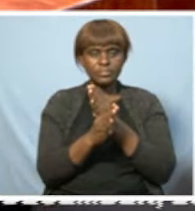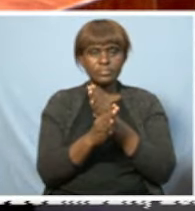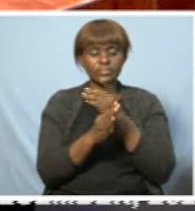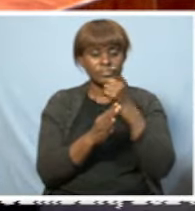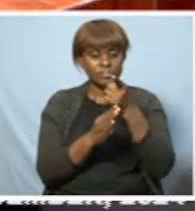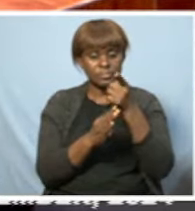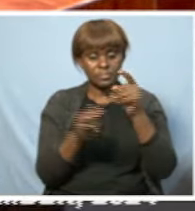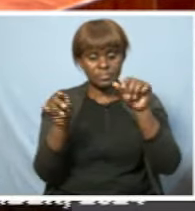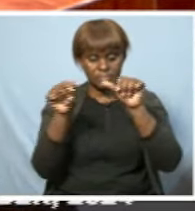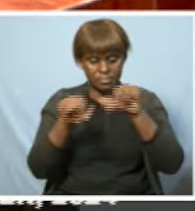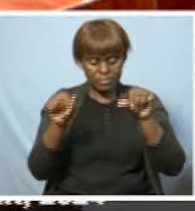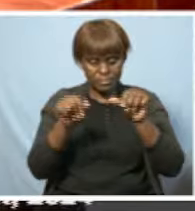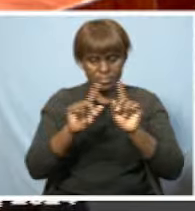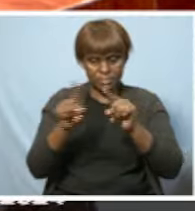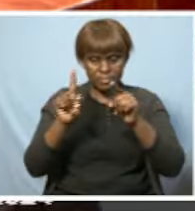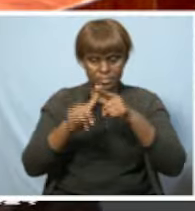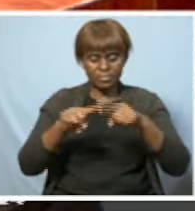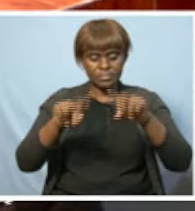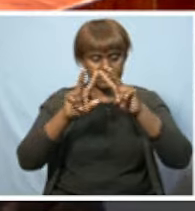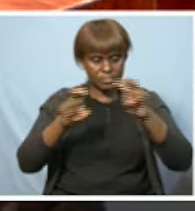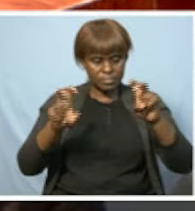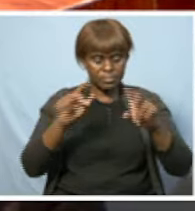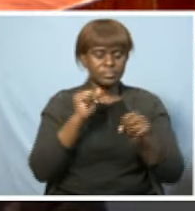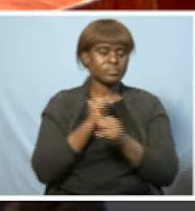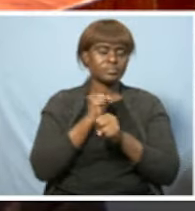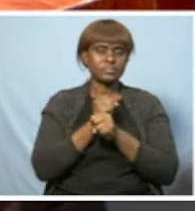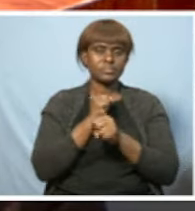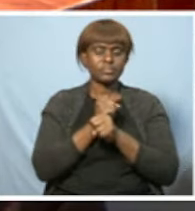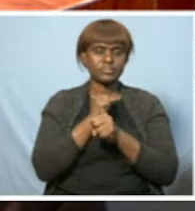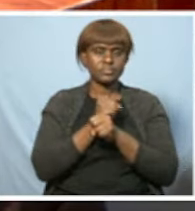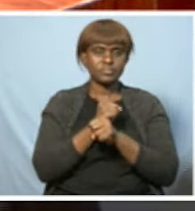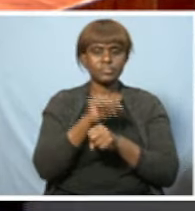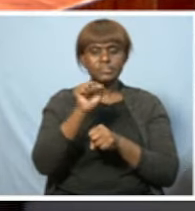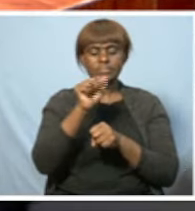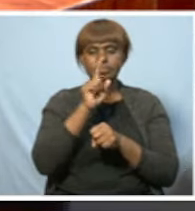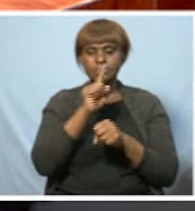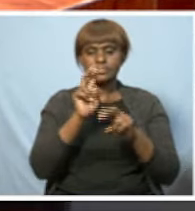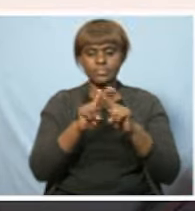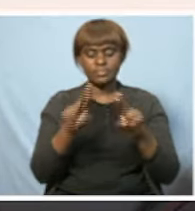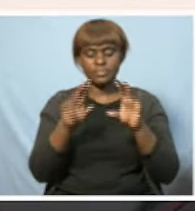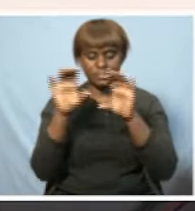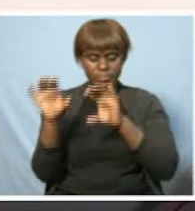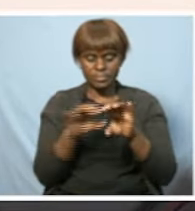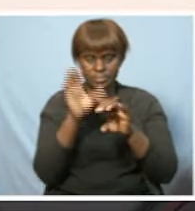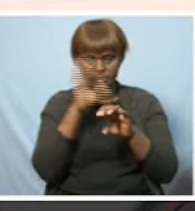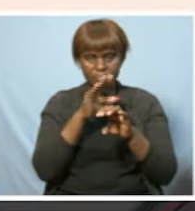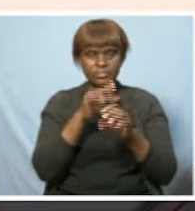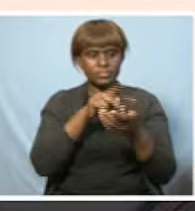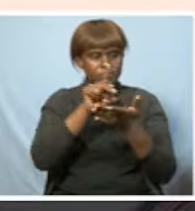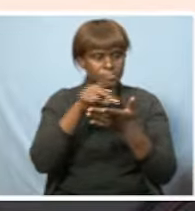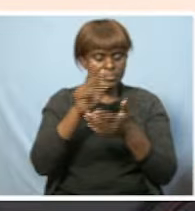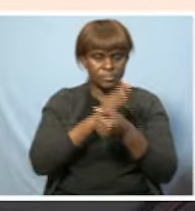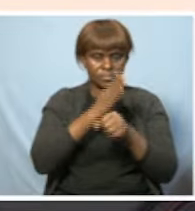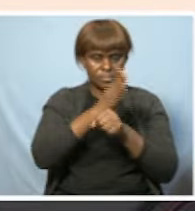Does audit go to check the works? Yes, Chair, they do, and they've brought before reports. The payment is done?